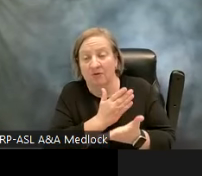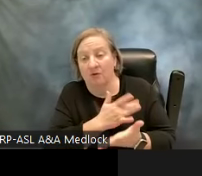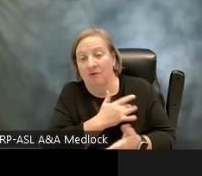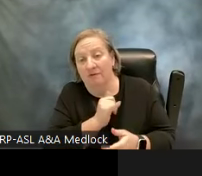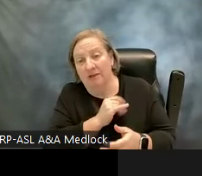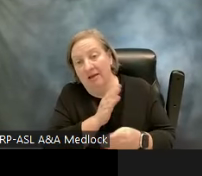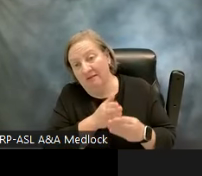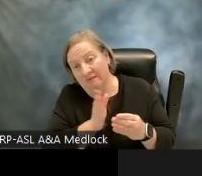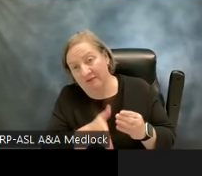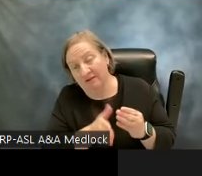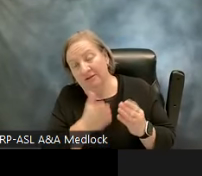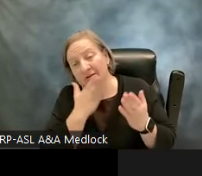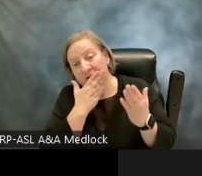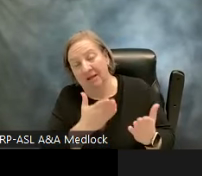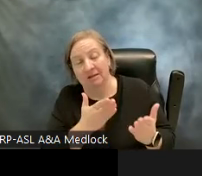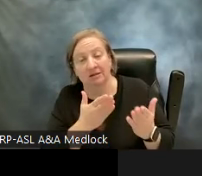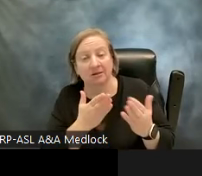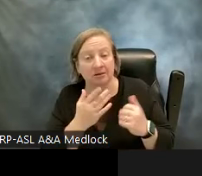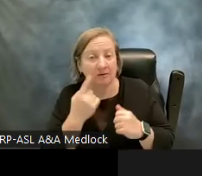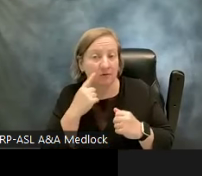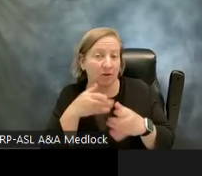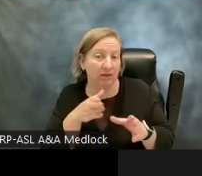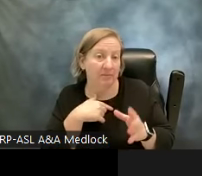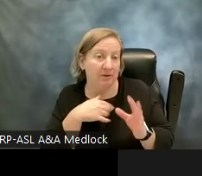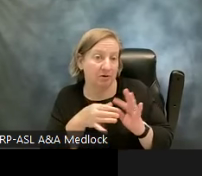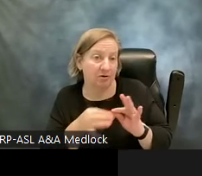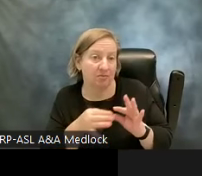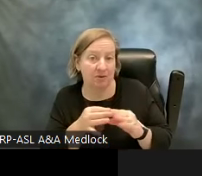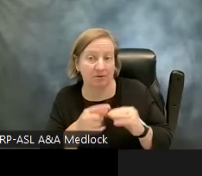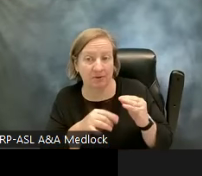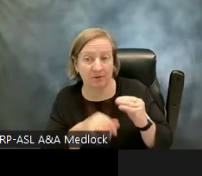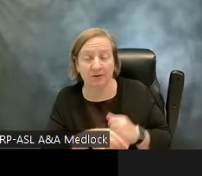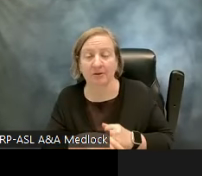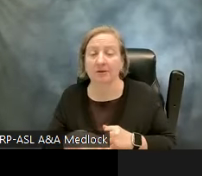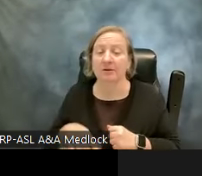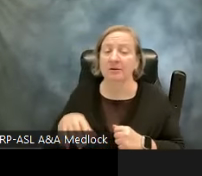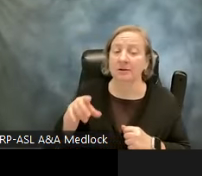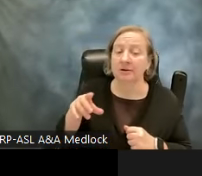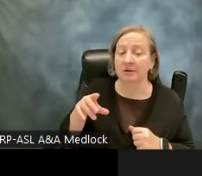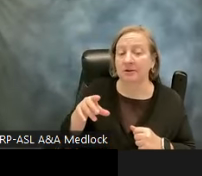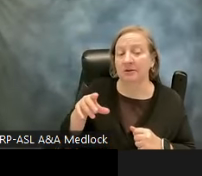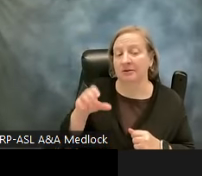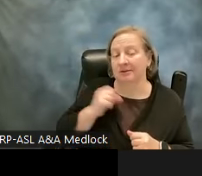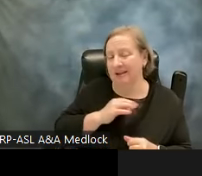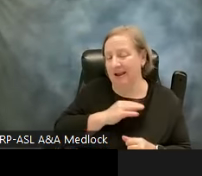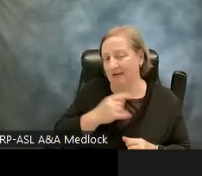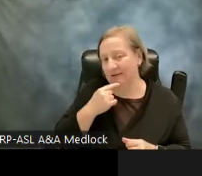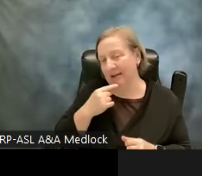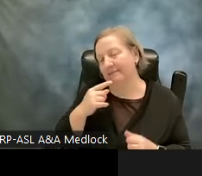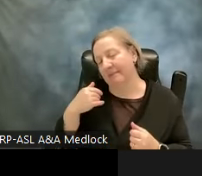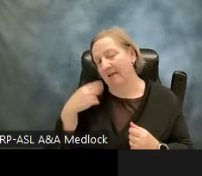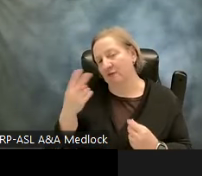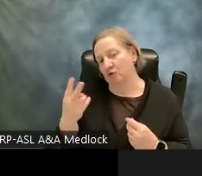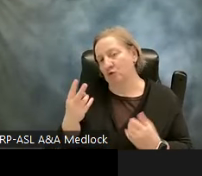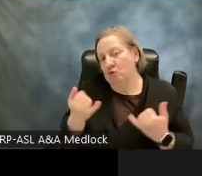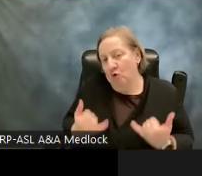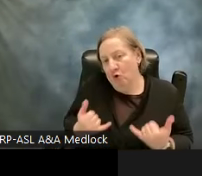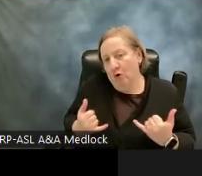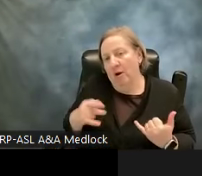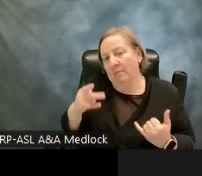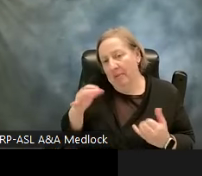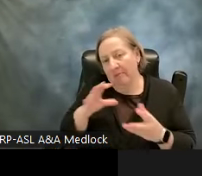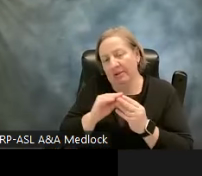done. Thanks for letting me comment on that. Yeah, I should say there are 2 current public meetings